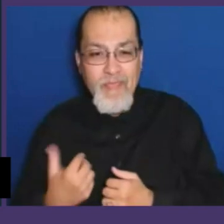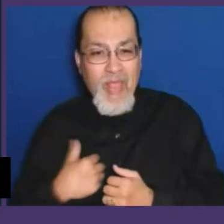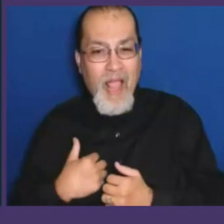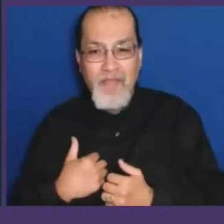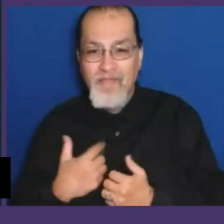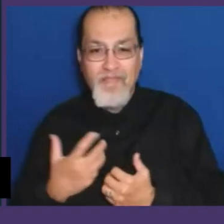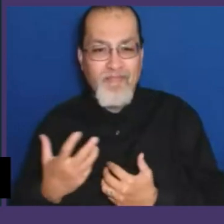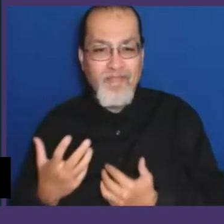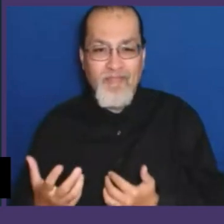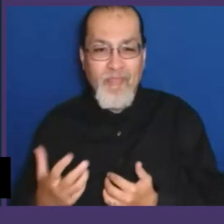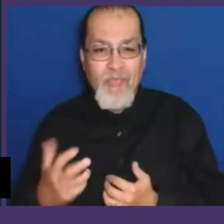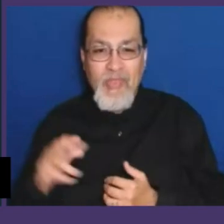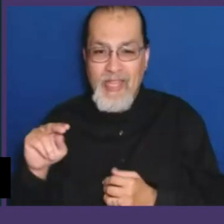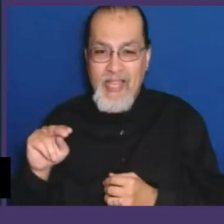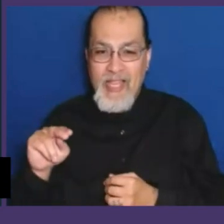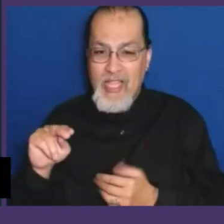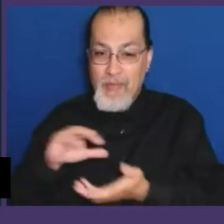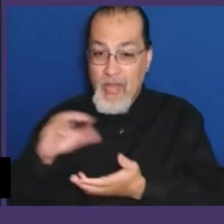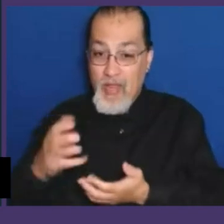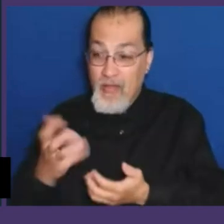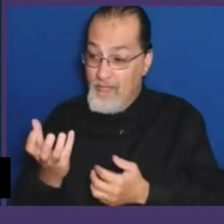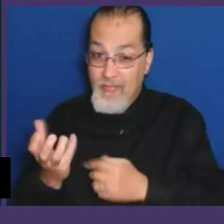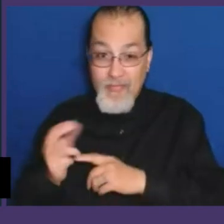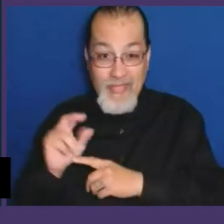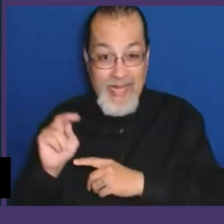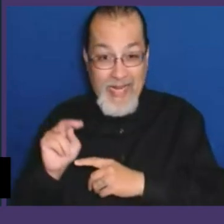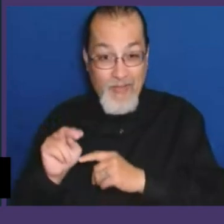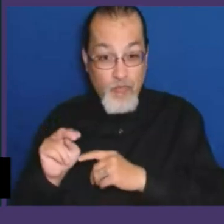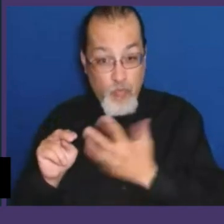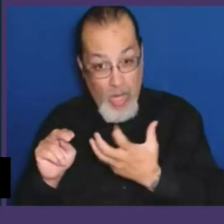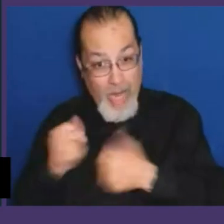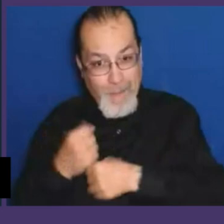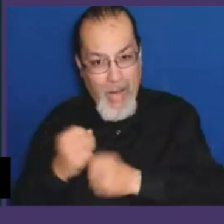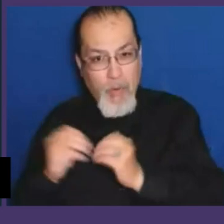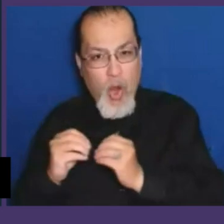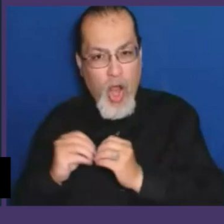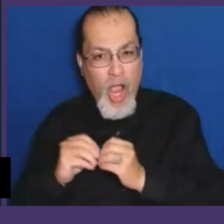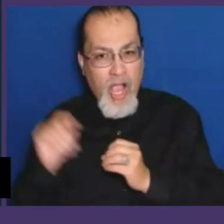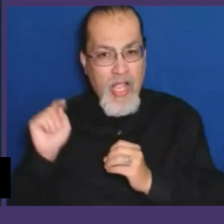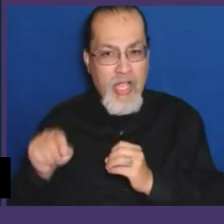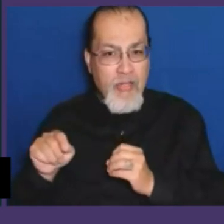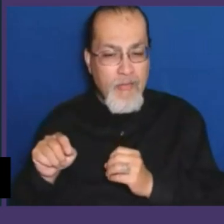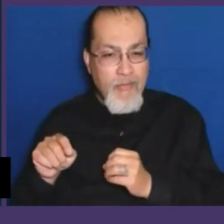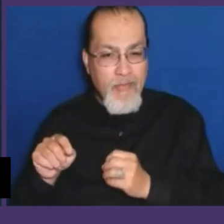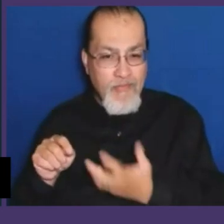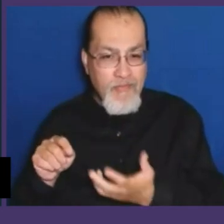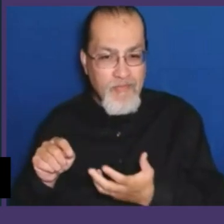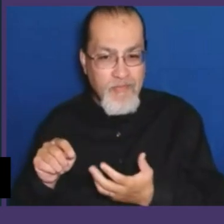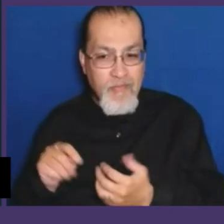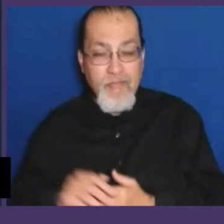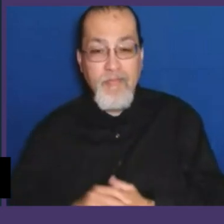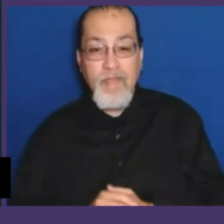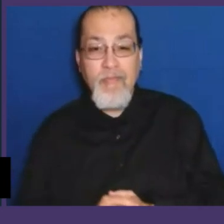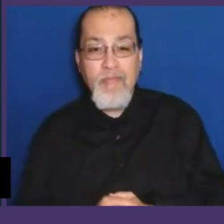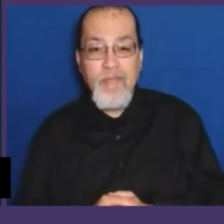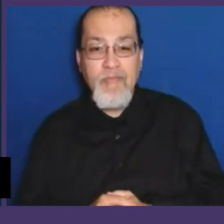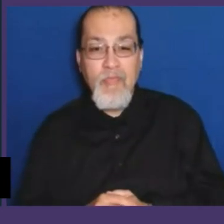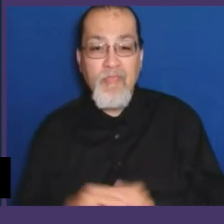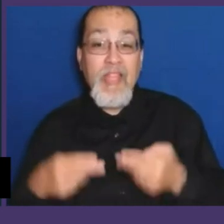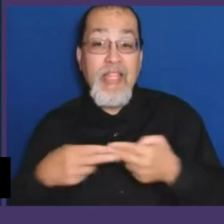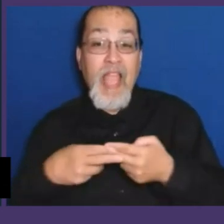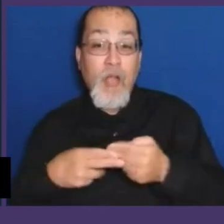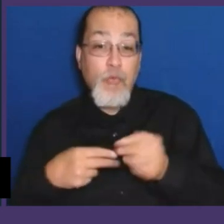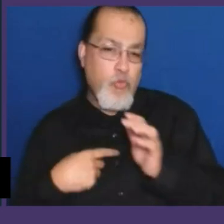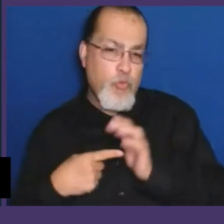more things like it. And so here is an example that I just cooked up. I want to generate cool Pokemon names. I gave it